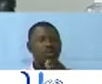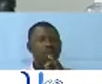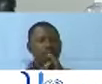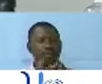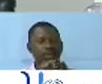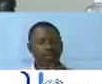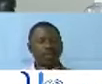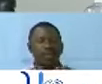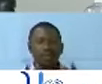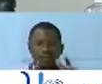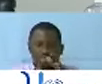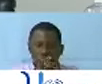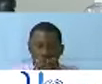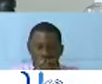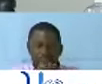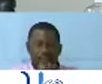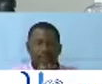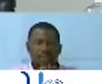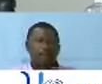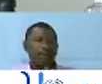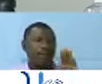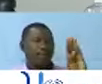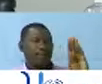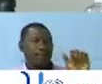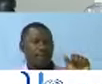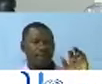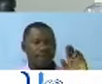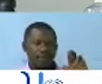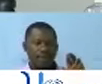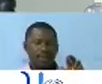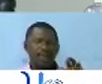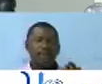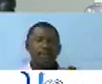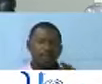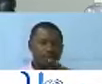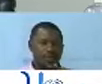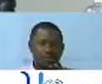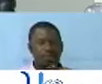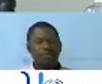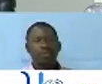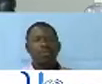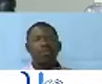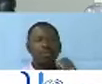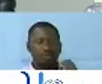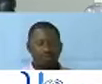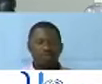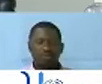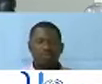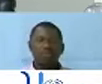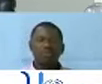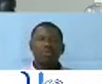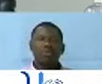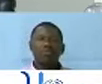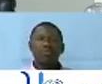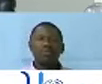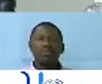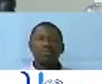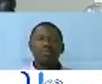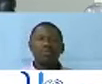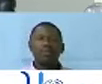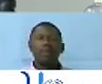that a united bar, wax nga né lawyer yo xamné bolo nañ, will hinder the plans